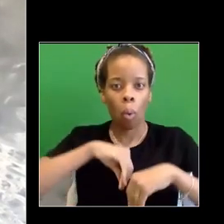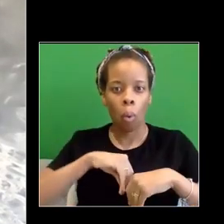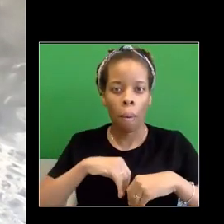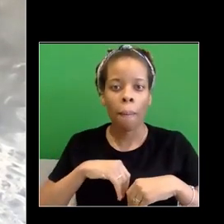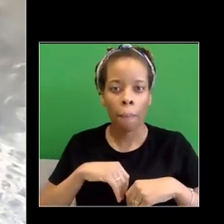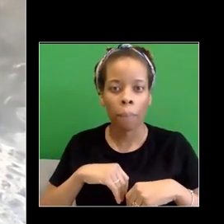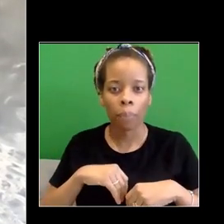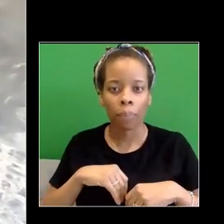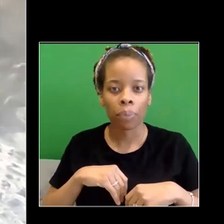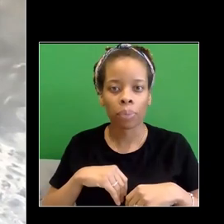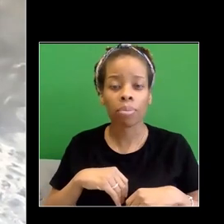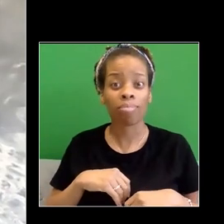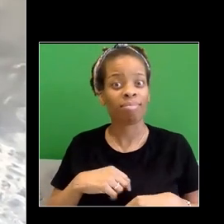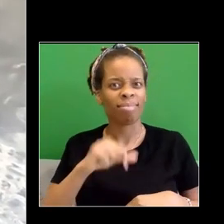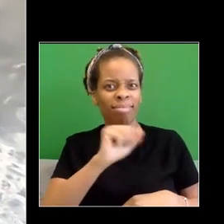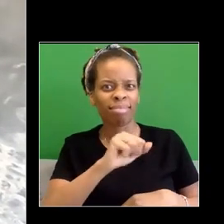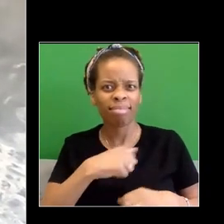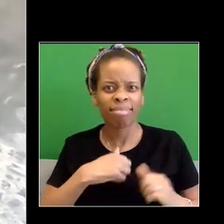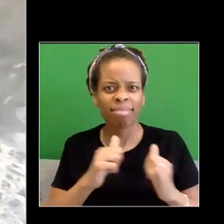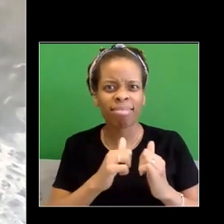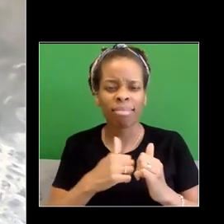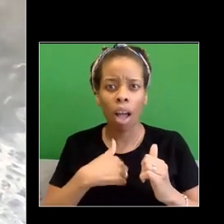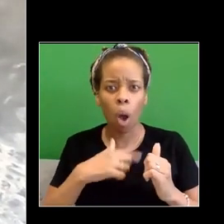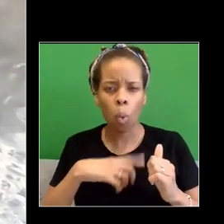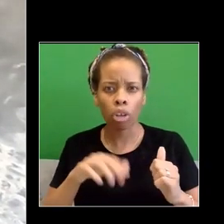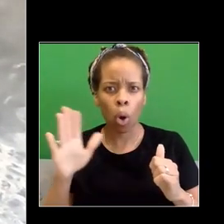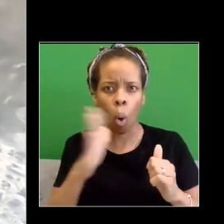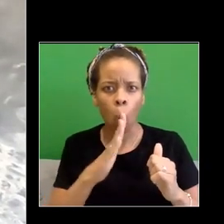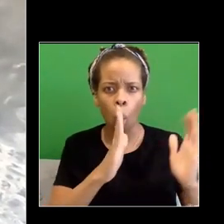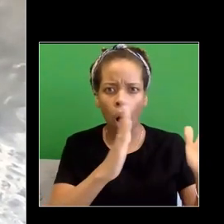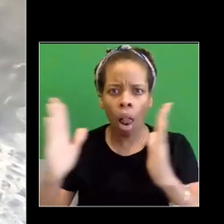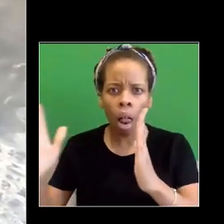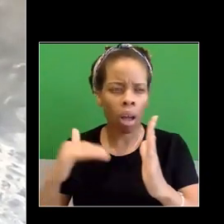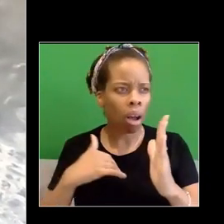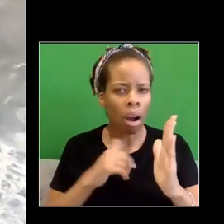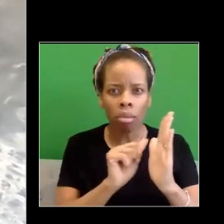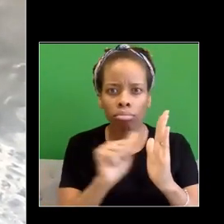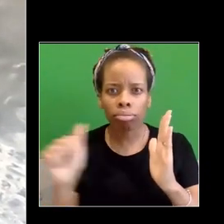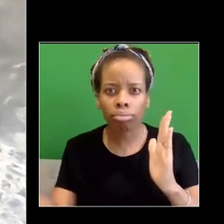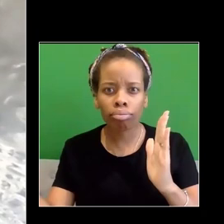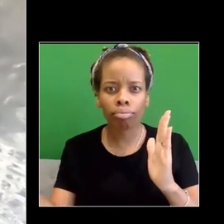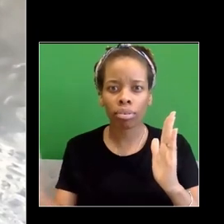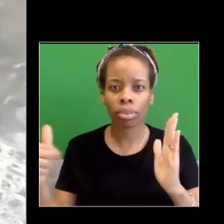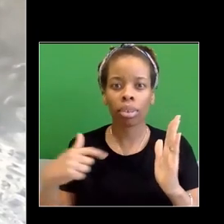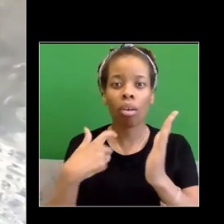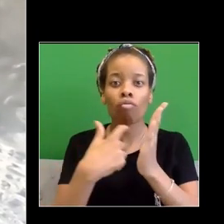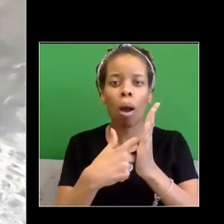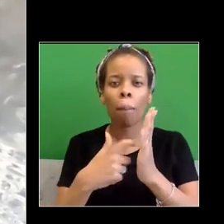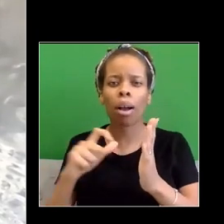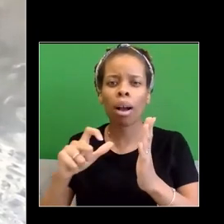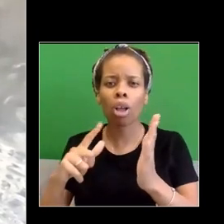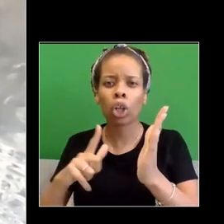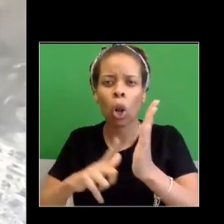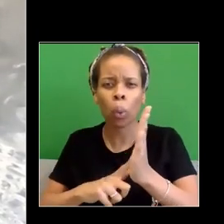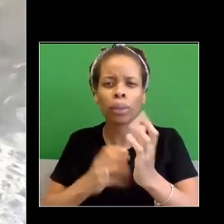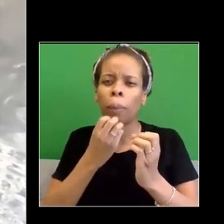want to see all of the titles in chronological order, right? Yeah. It made me think of, you know, Robin Cost Lewis's beautiful sort of